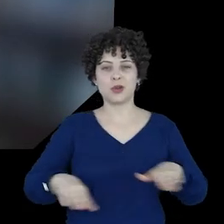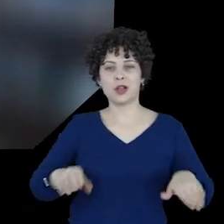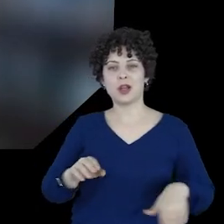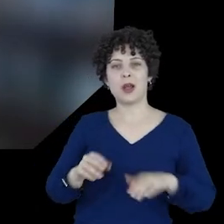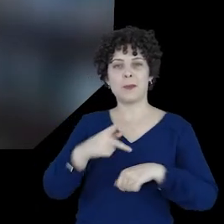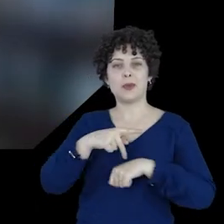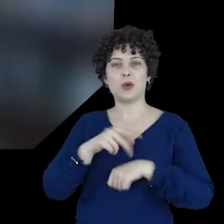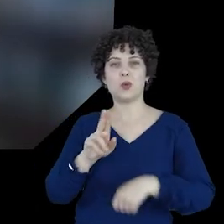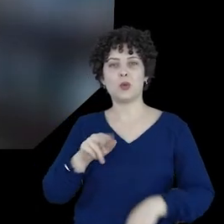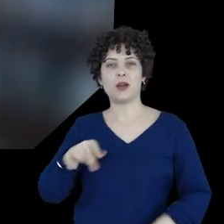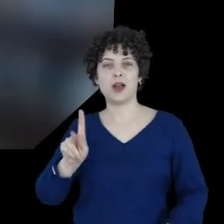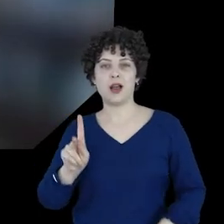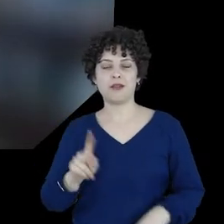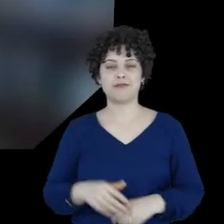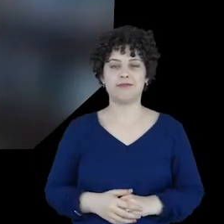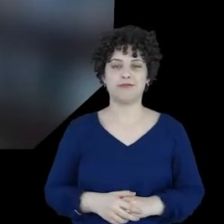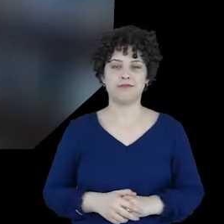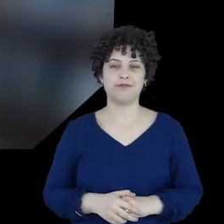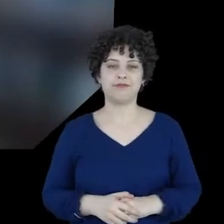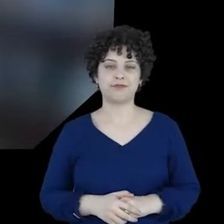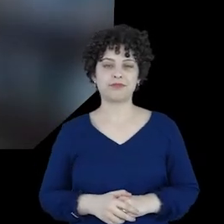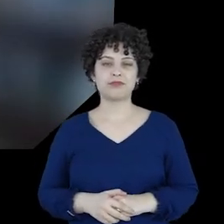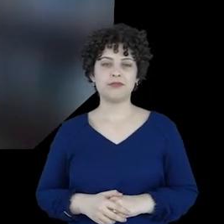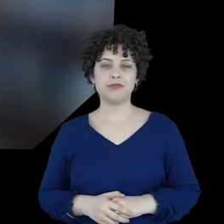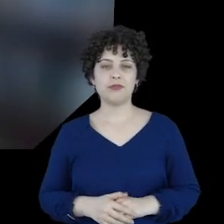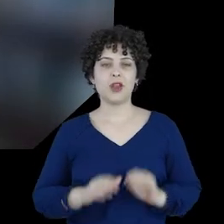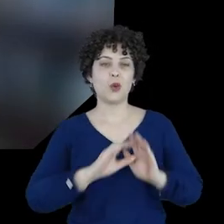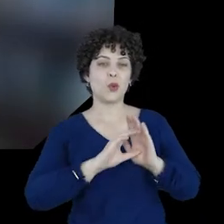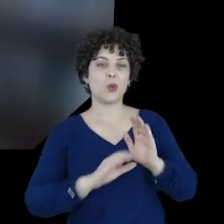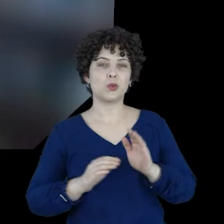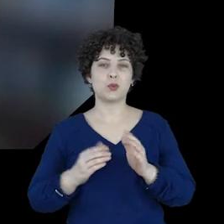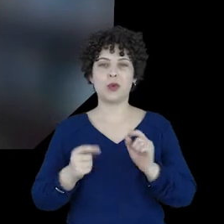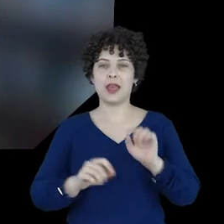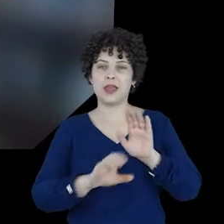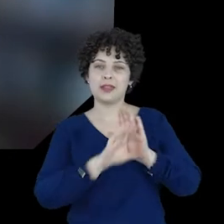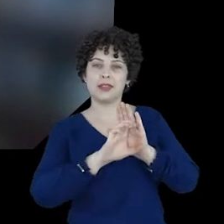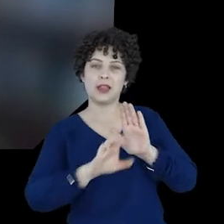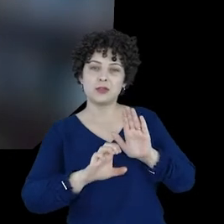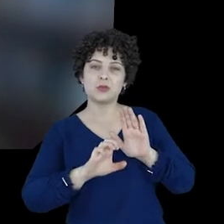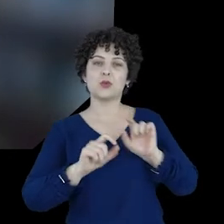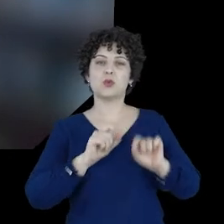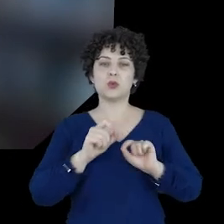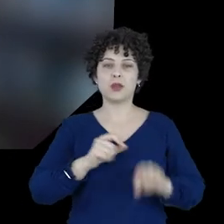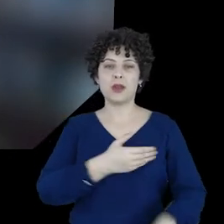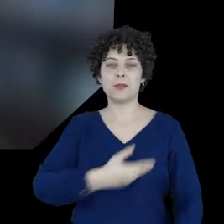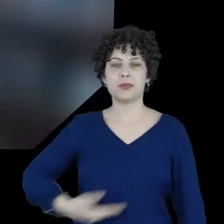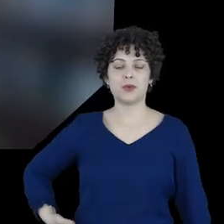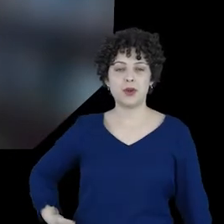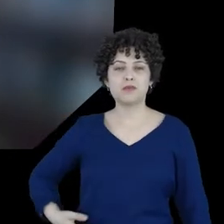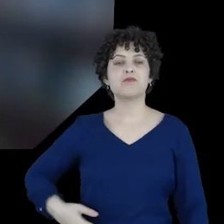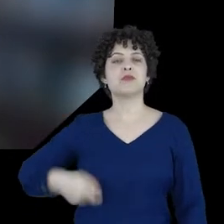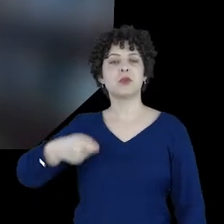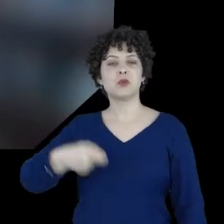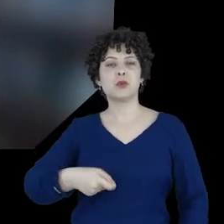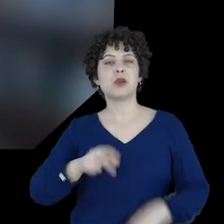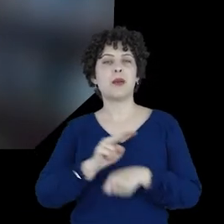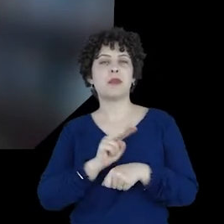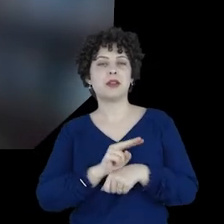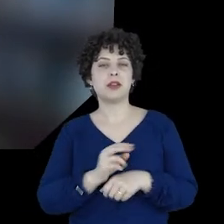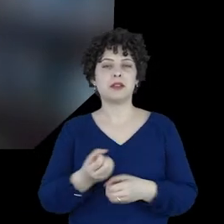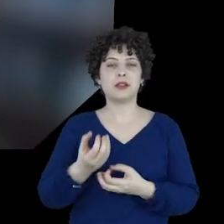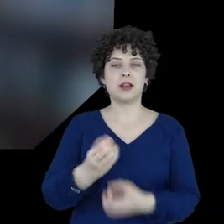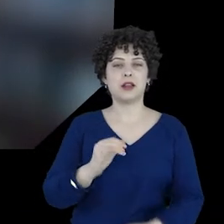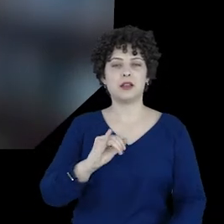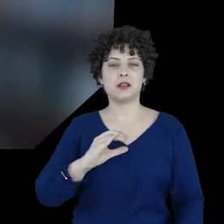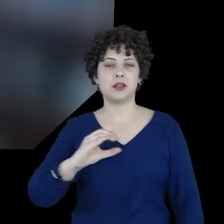Code, in Britain. So the code is a statutory code produced by the UK's Data Protection